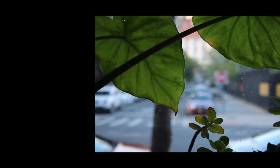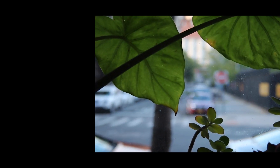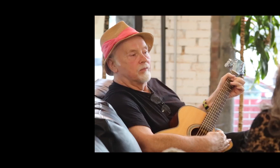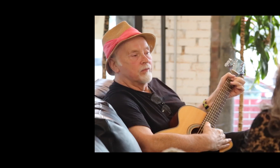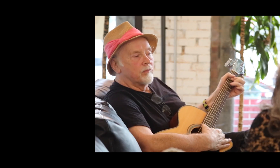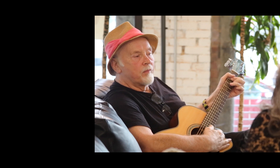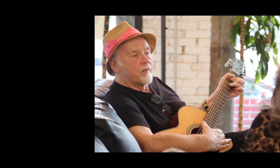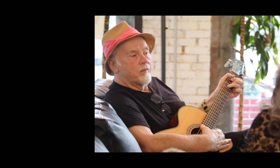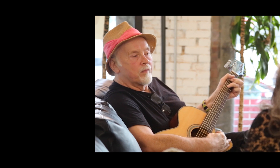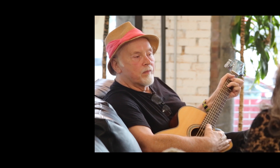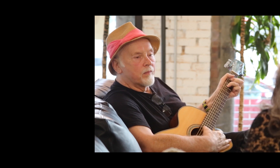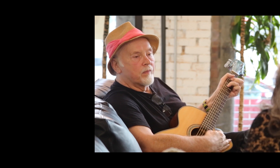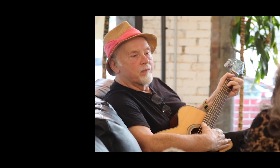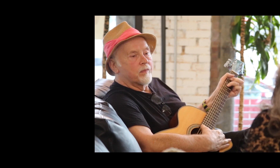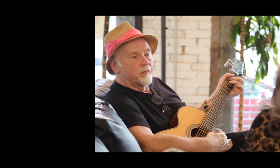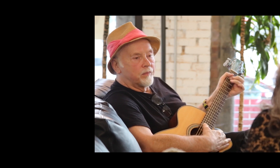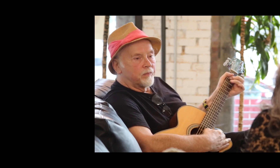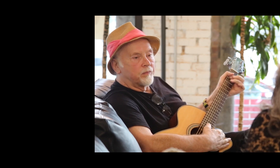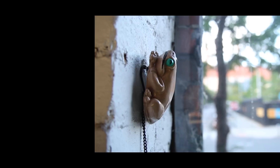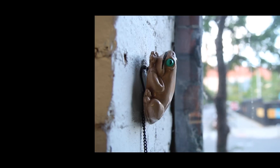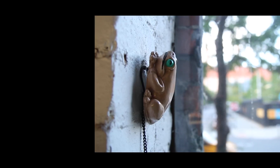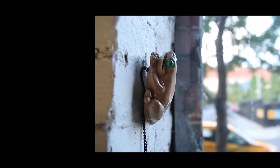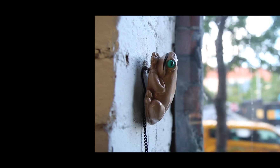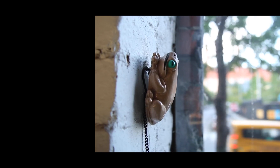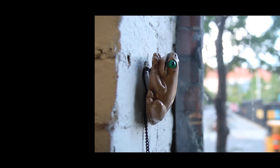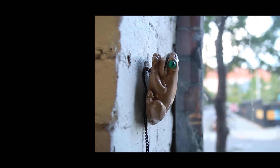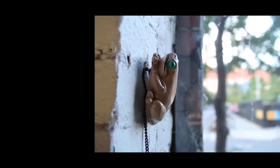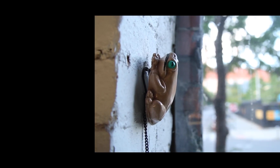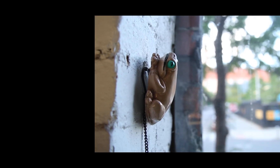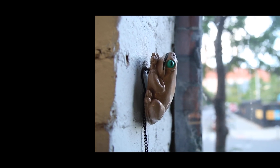It's lovely. Then you got it.